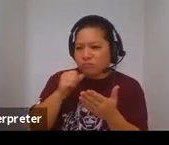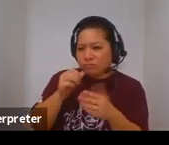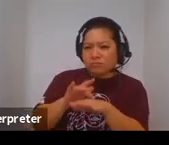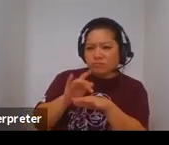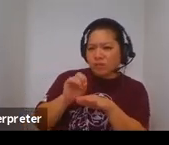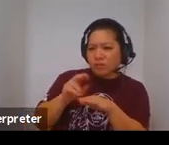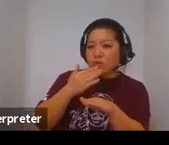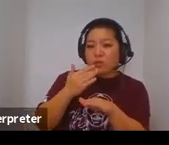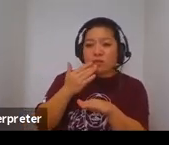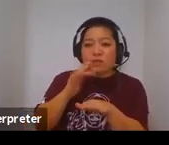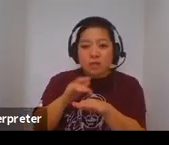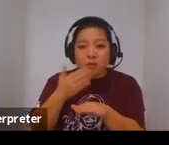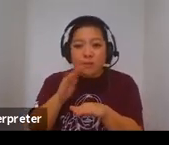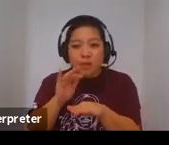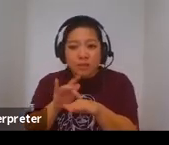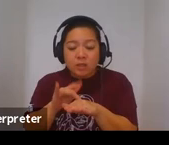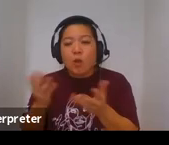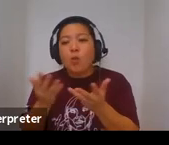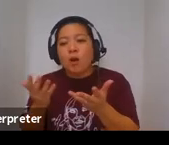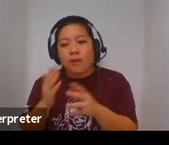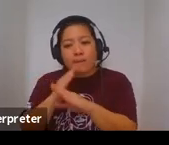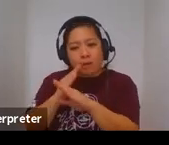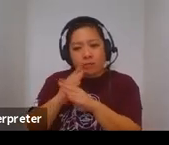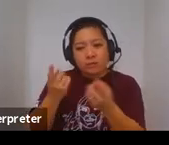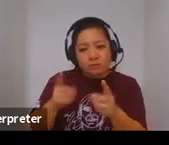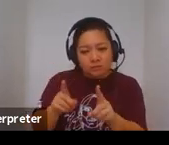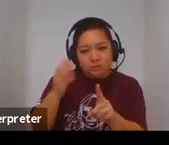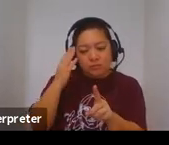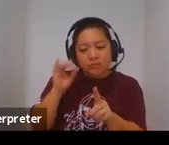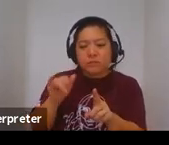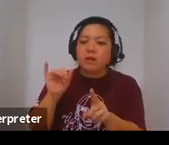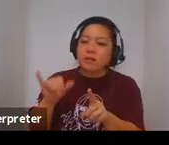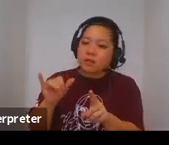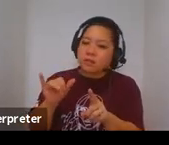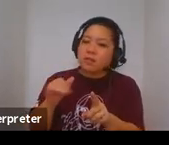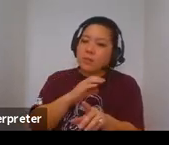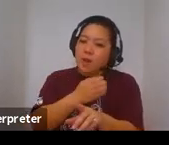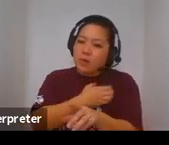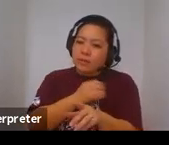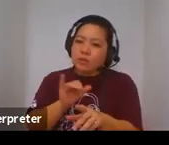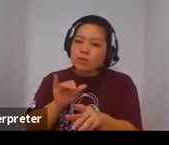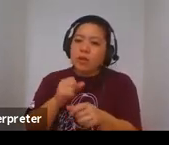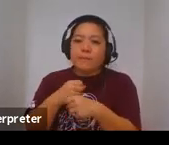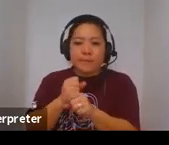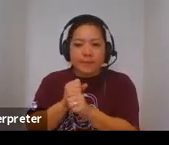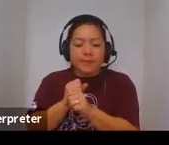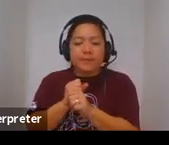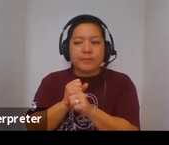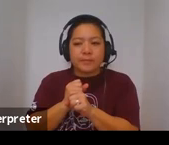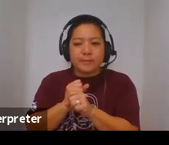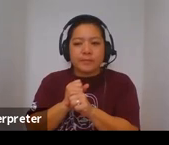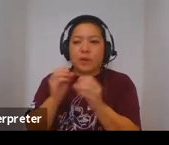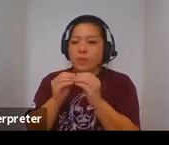people workshop and figure out what their boundaries are. That's the empowerment model too, which makes it